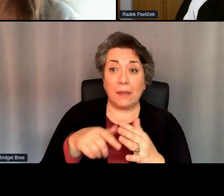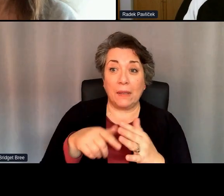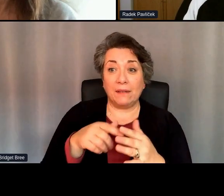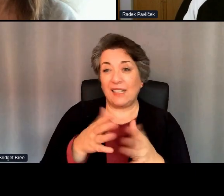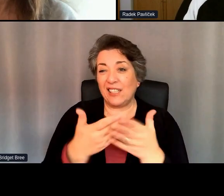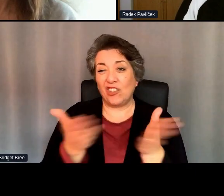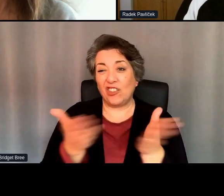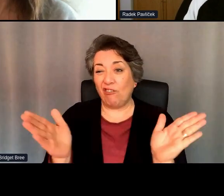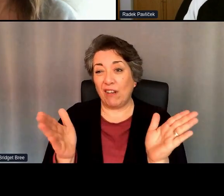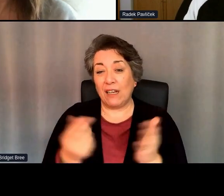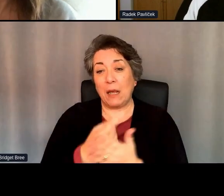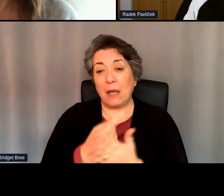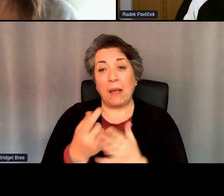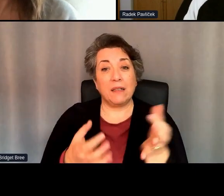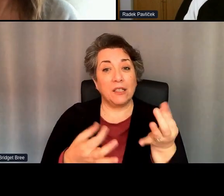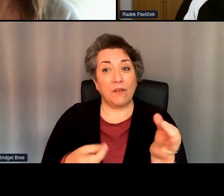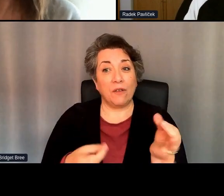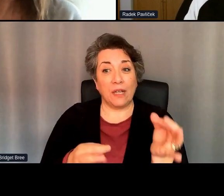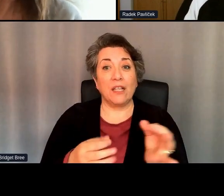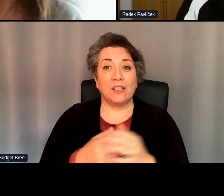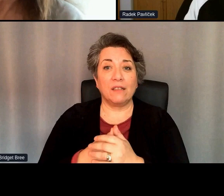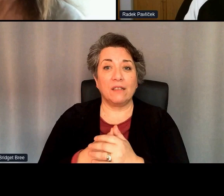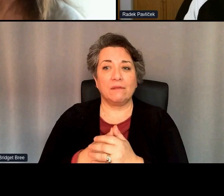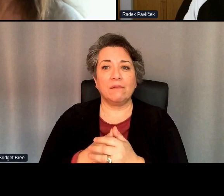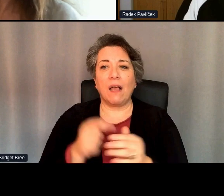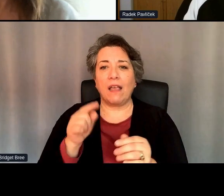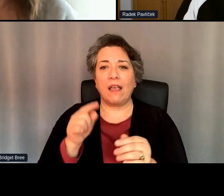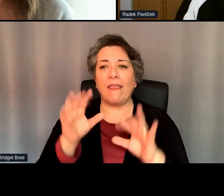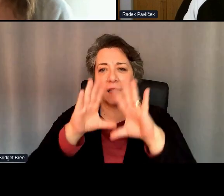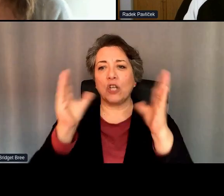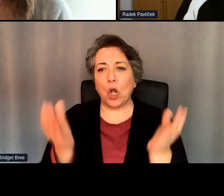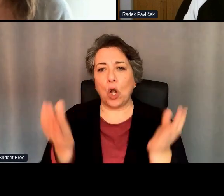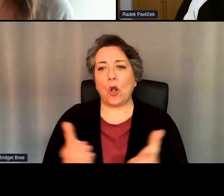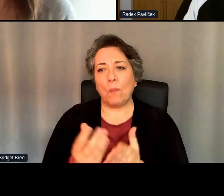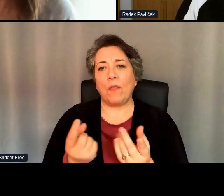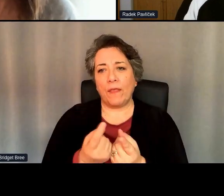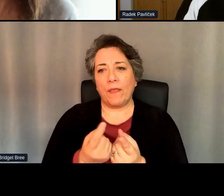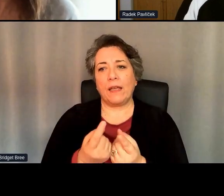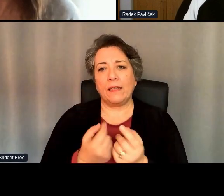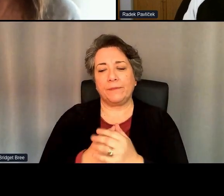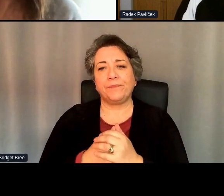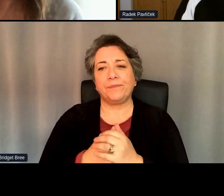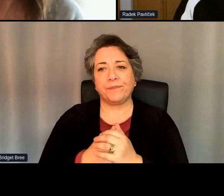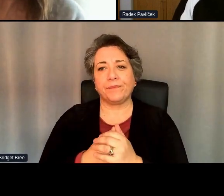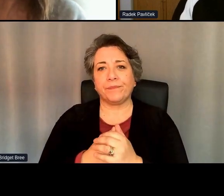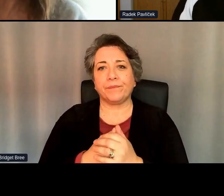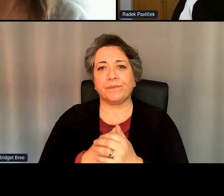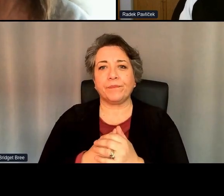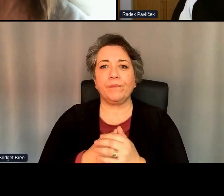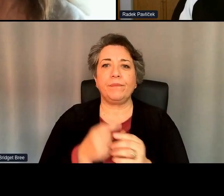certifications from the States. That's the global. Yes, yeah, exactly. That's the global one. So that is